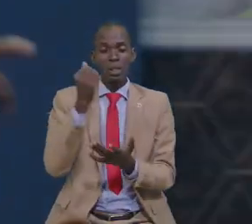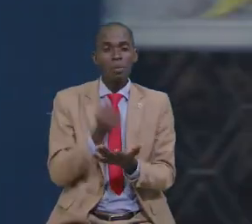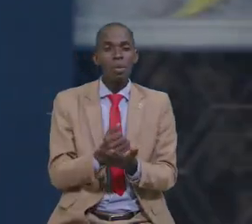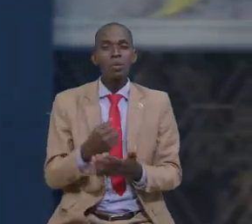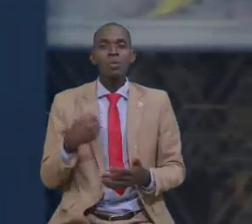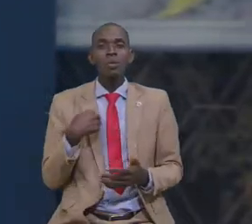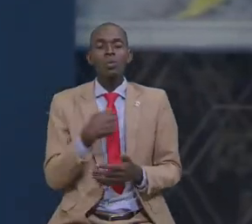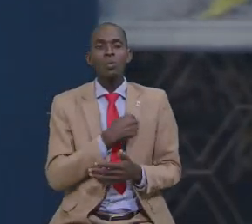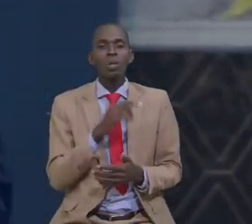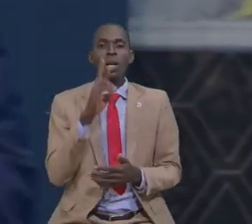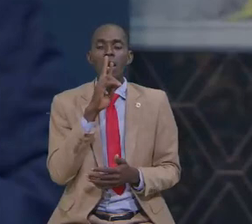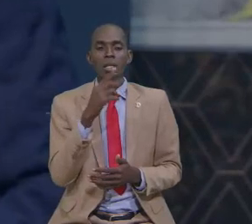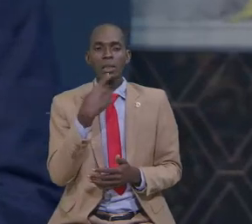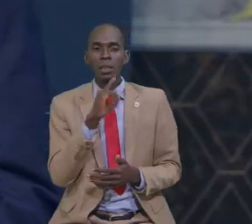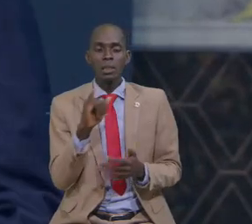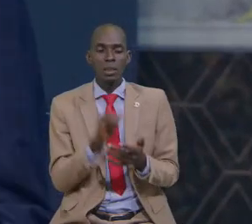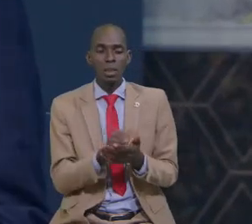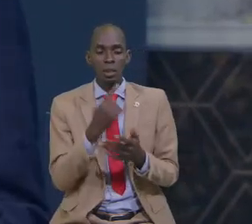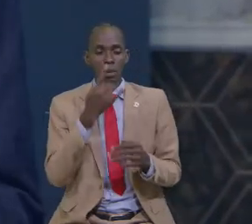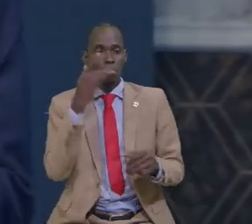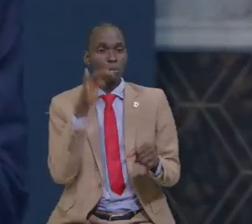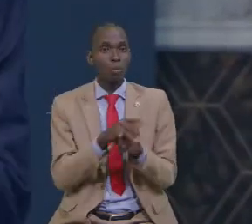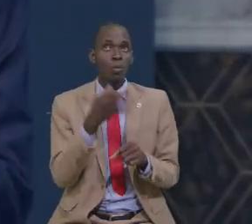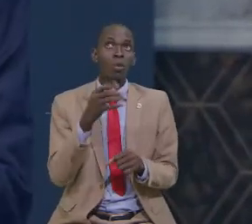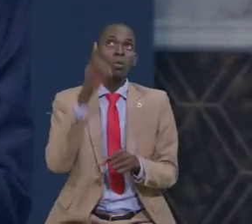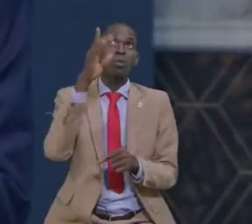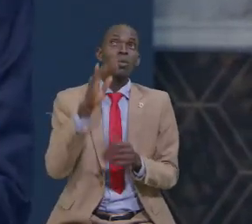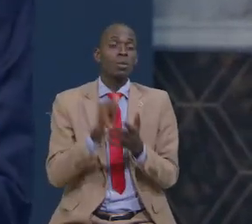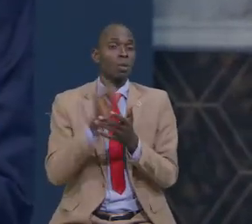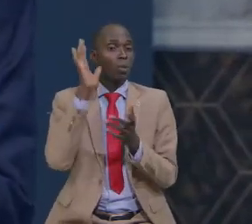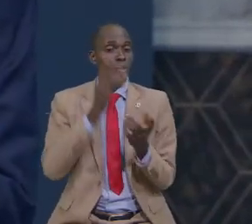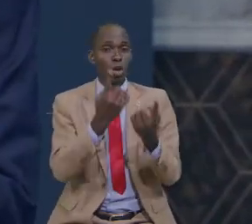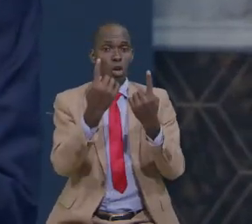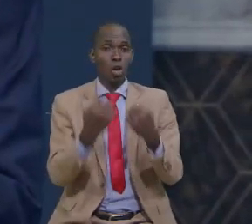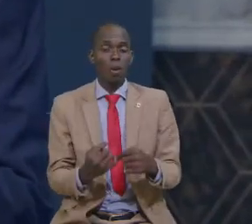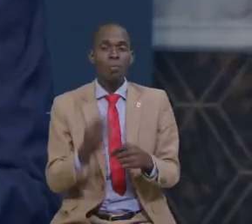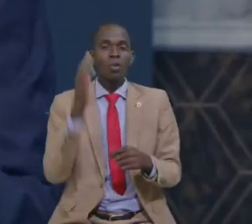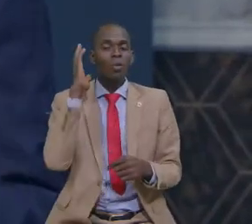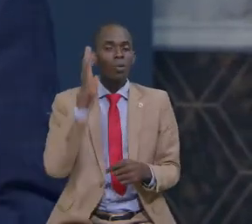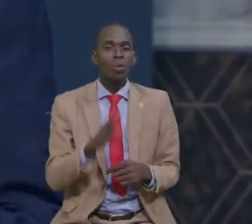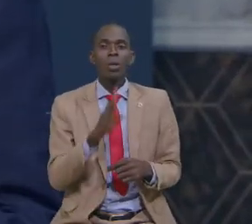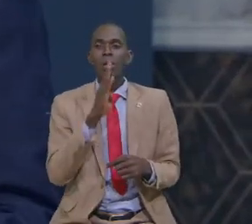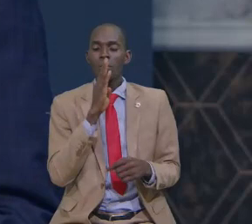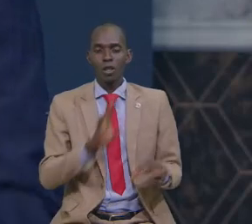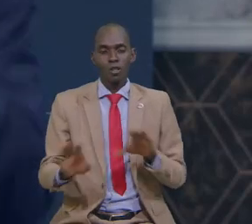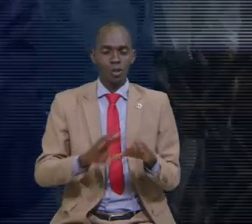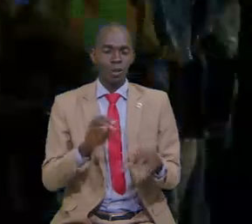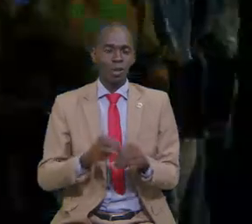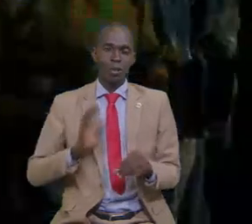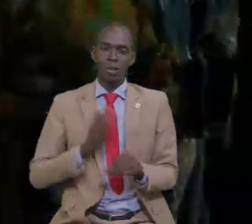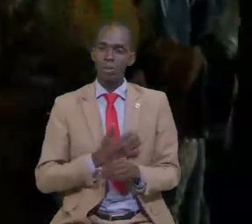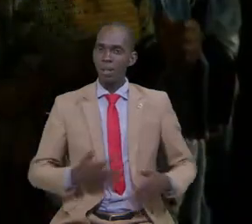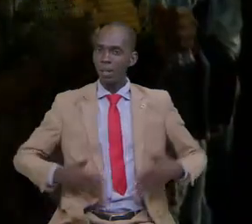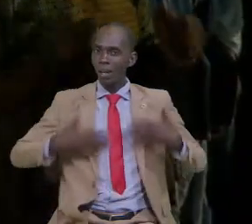the promise of God that is going to come is going to be fulfilled in our lives